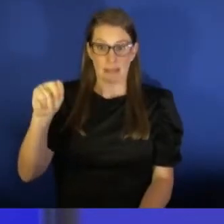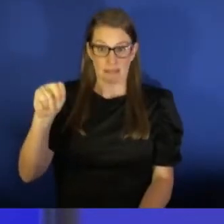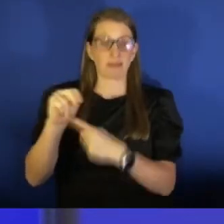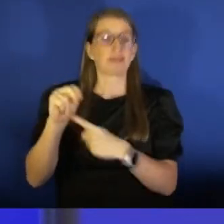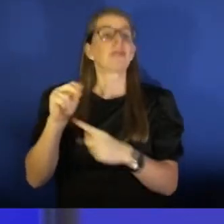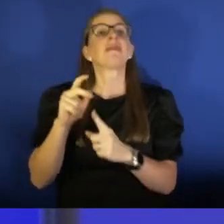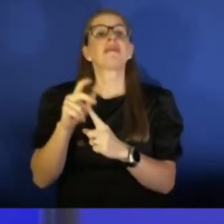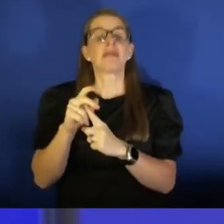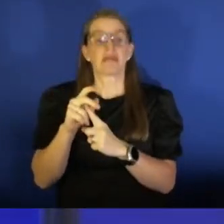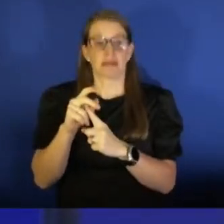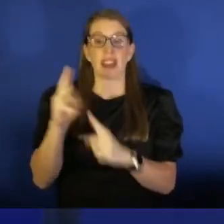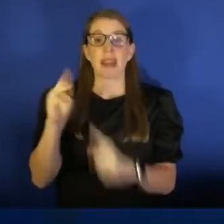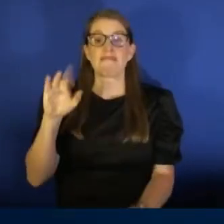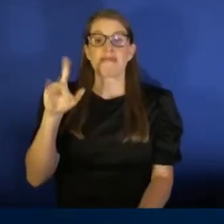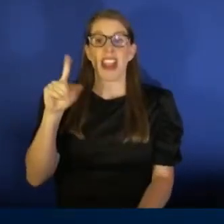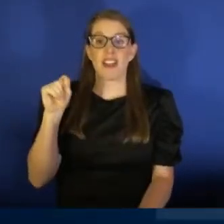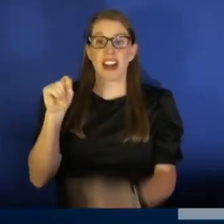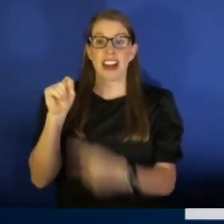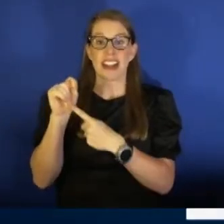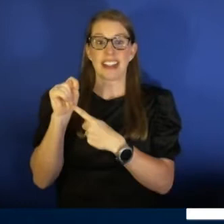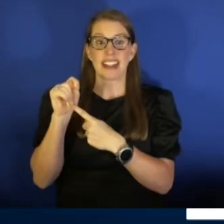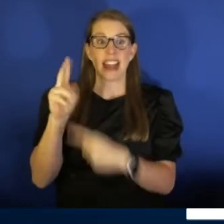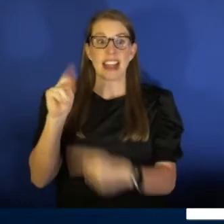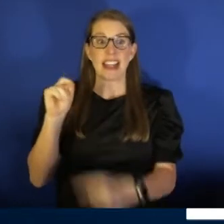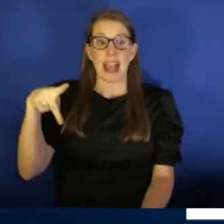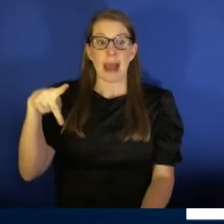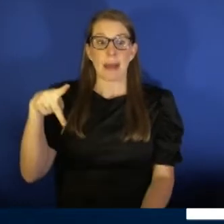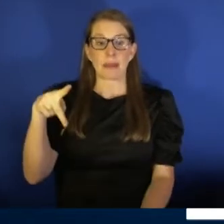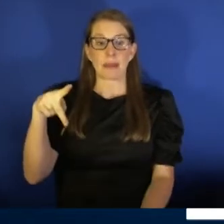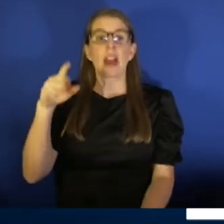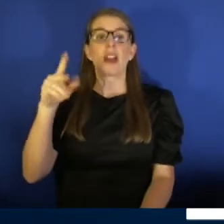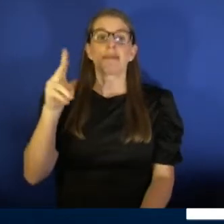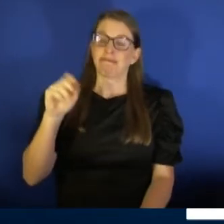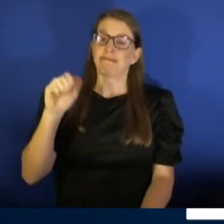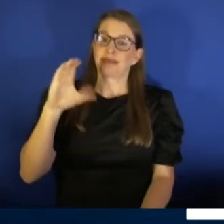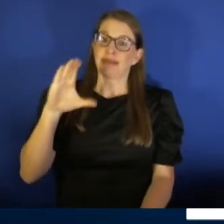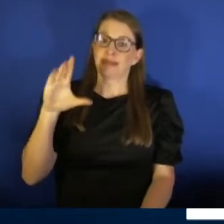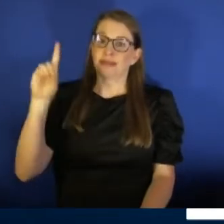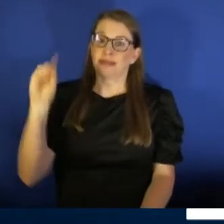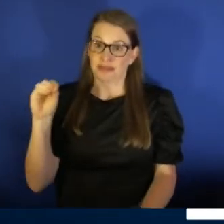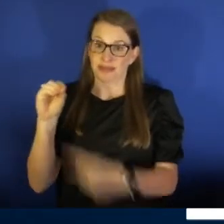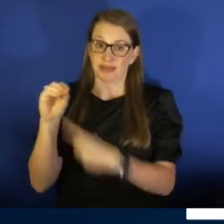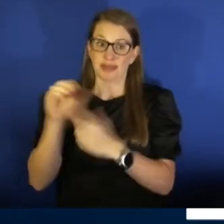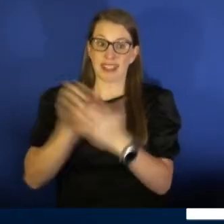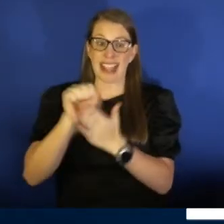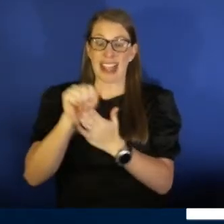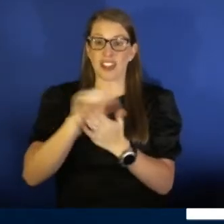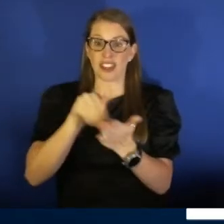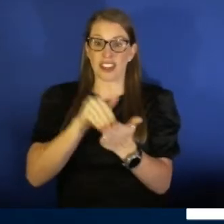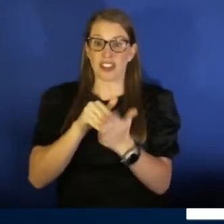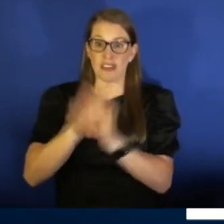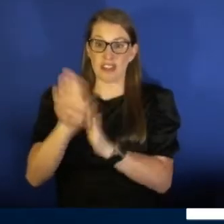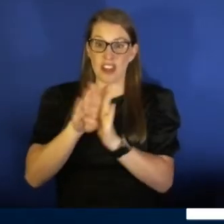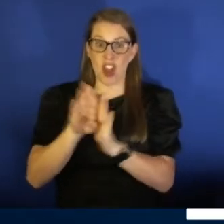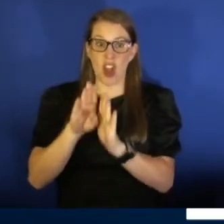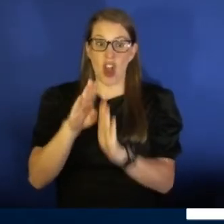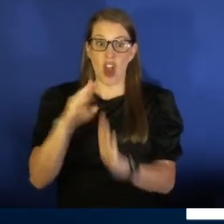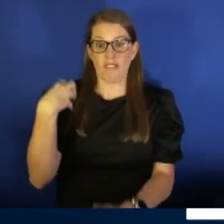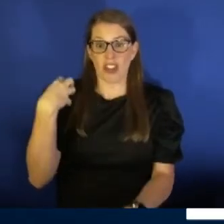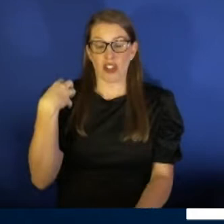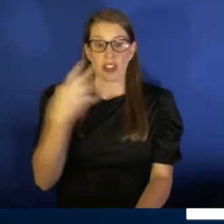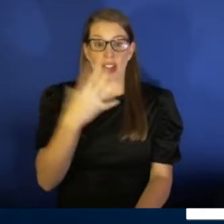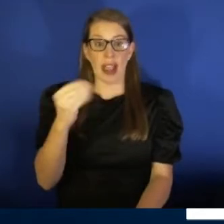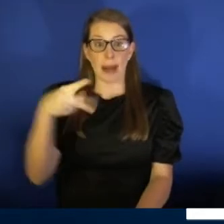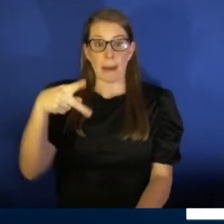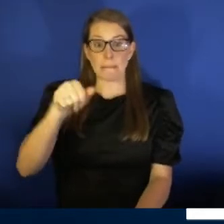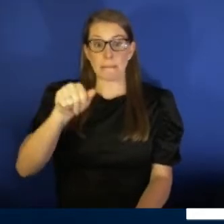City. NACCDO stands for the National Association of Cancer Center Development Officers, and PAMN is